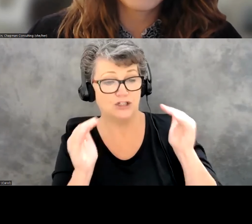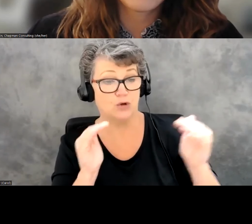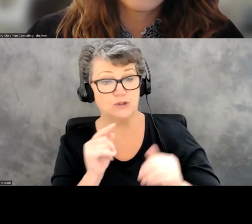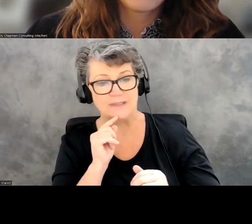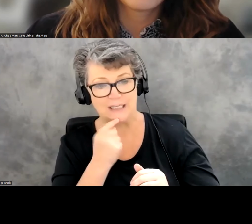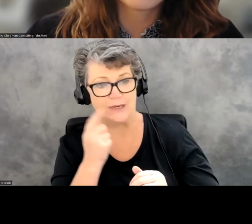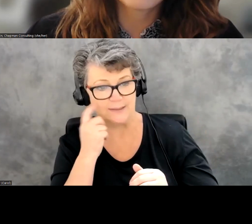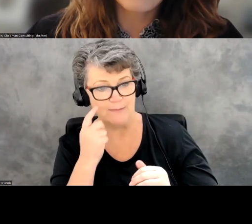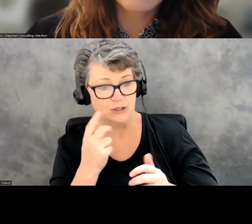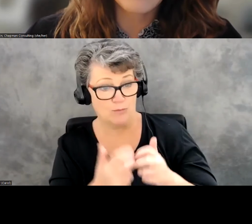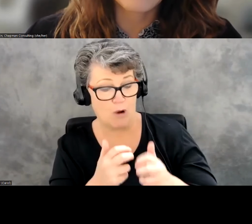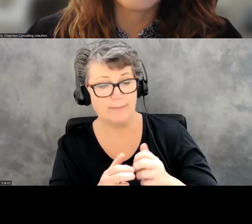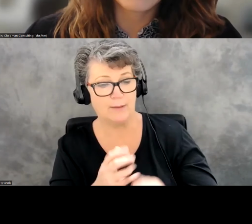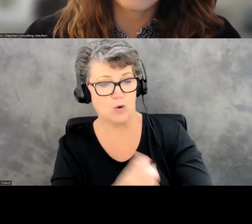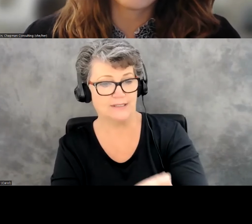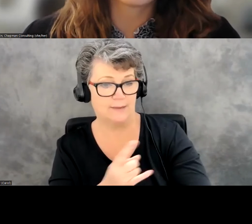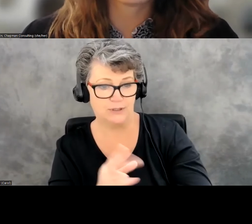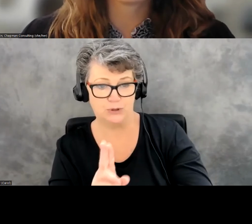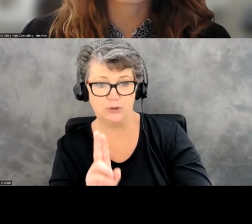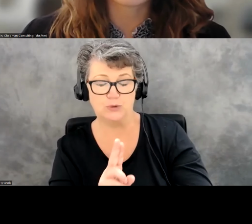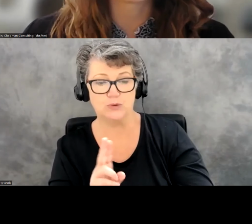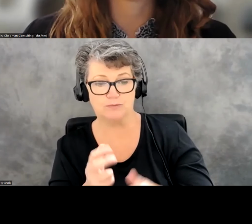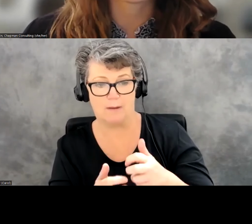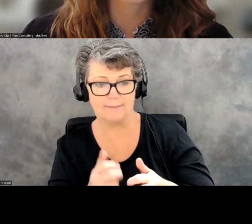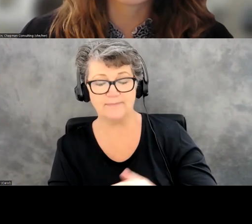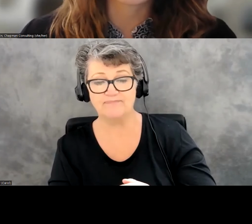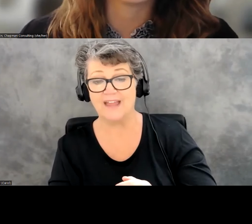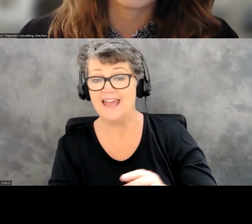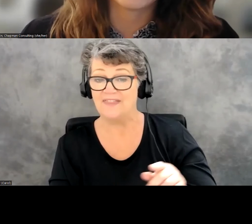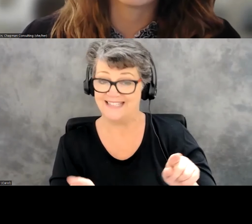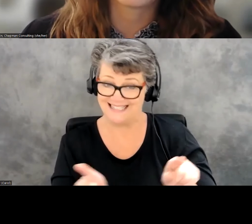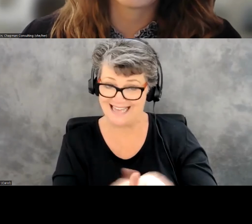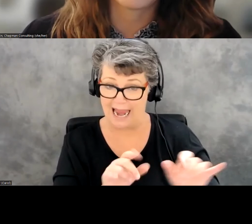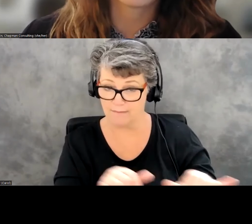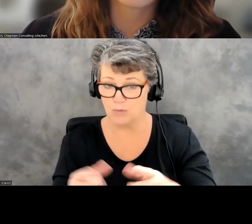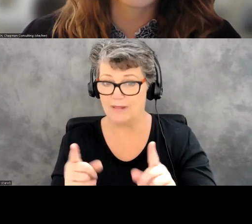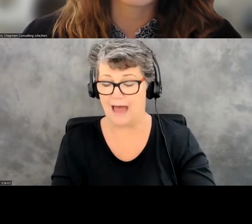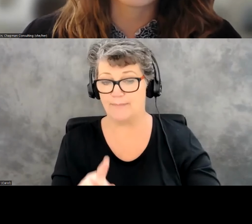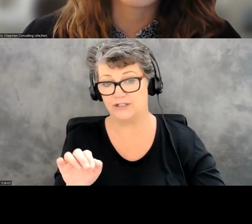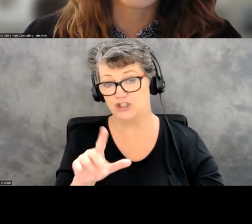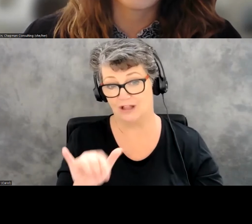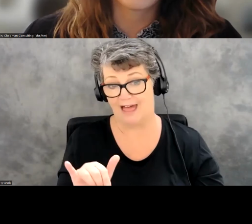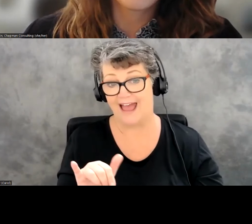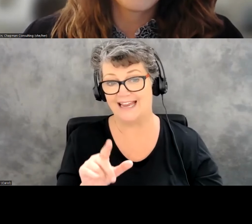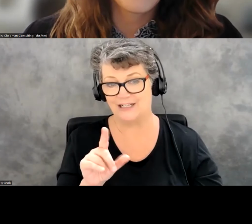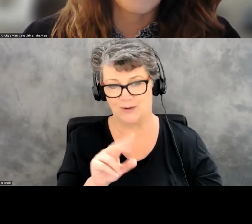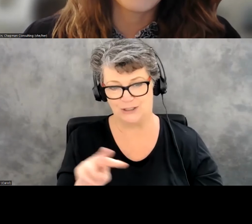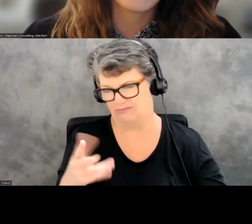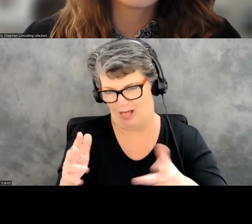disorder. The same extensions will also occur in already occurred in July of this